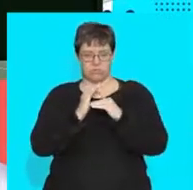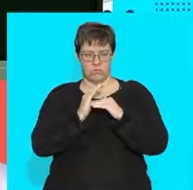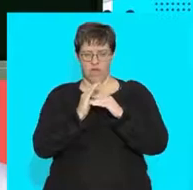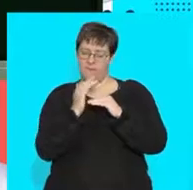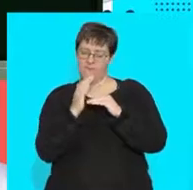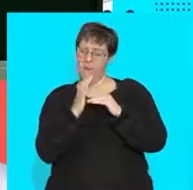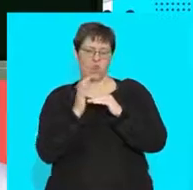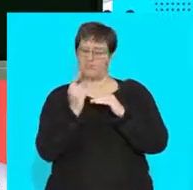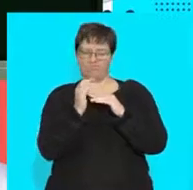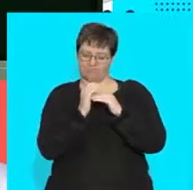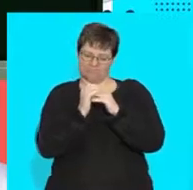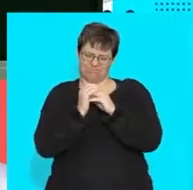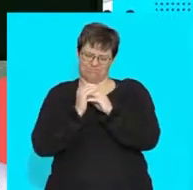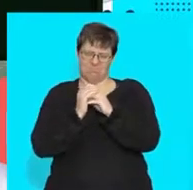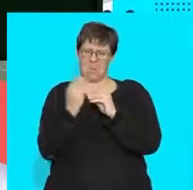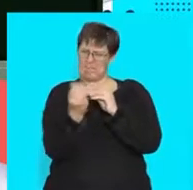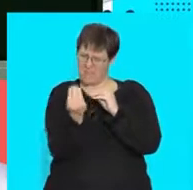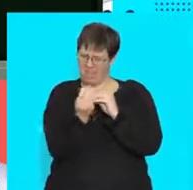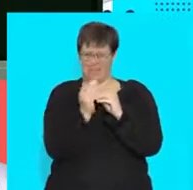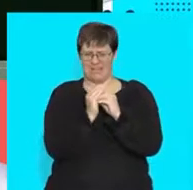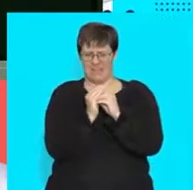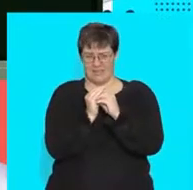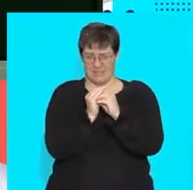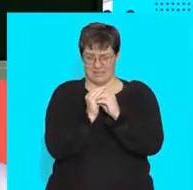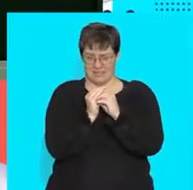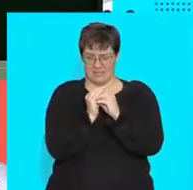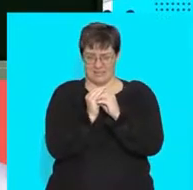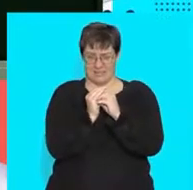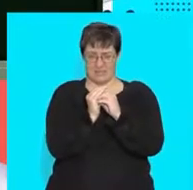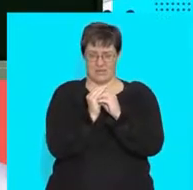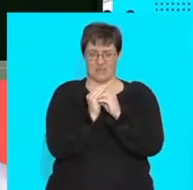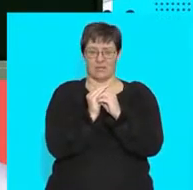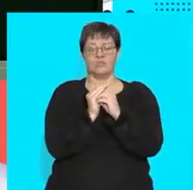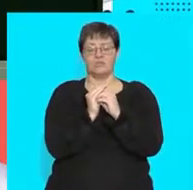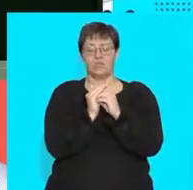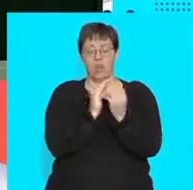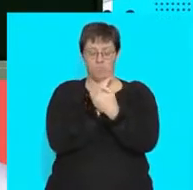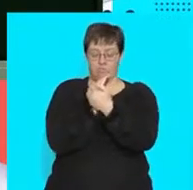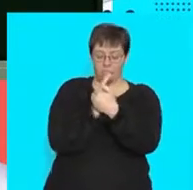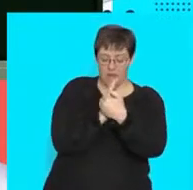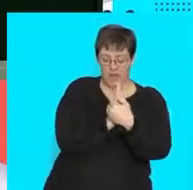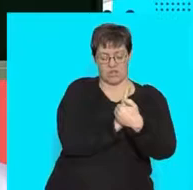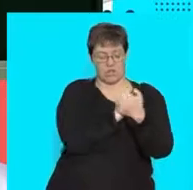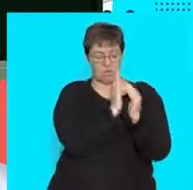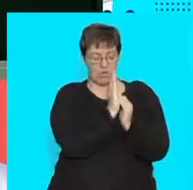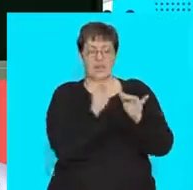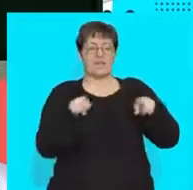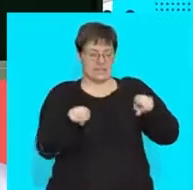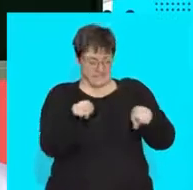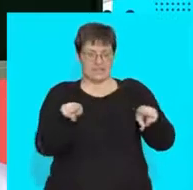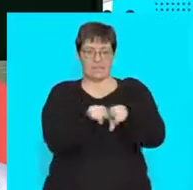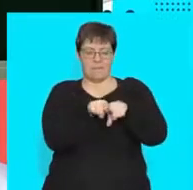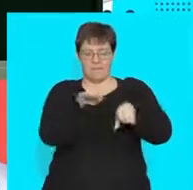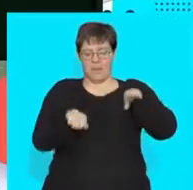now it can't vibrate, and it's painful. It's very painful. So the pressure on both sides needs to be